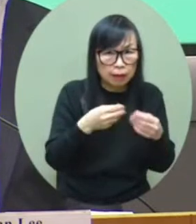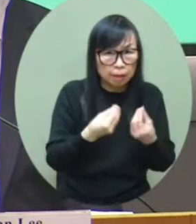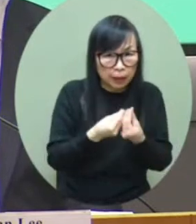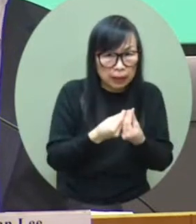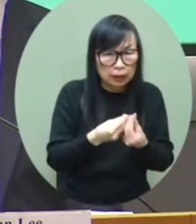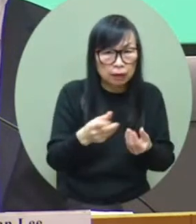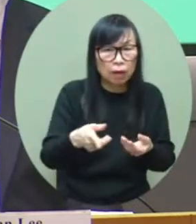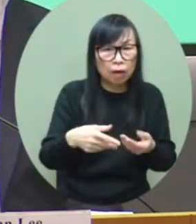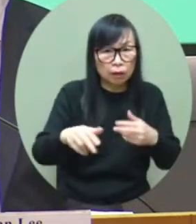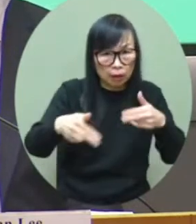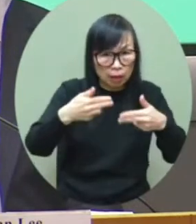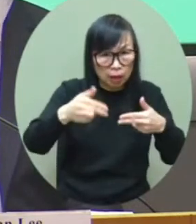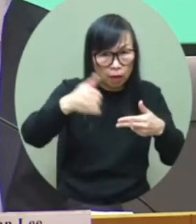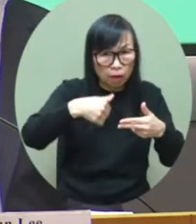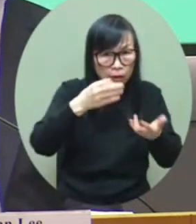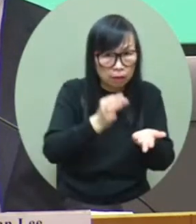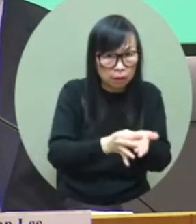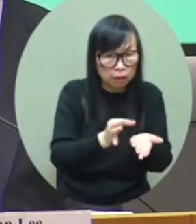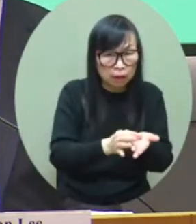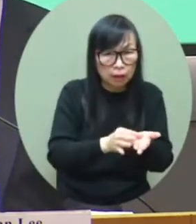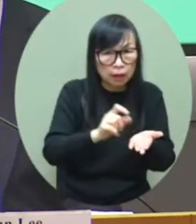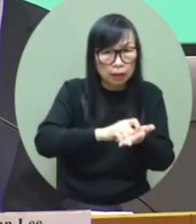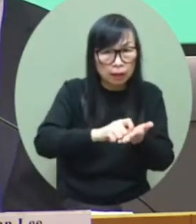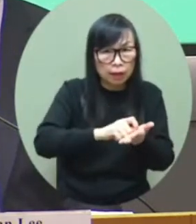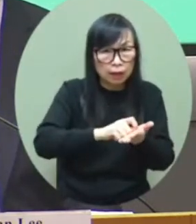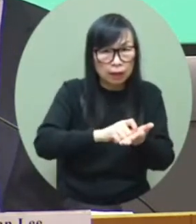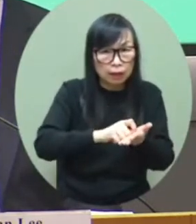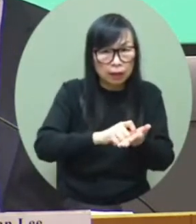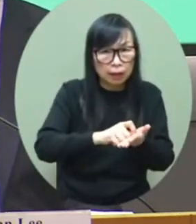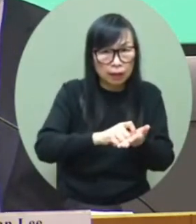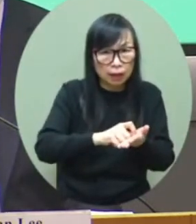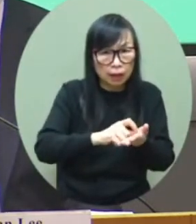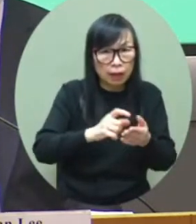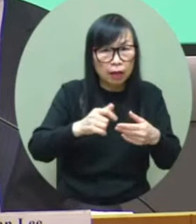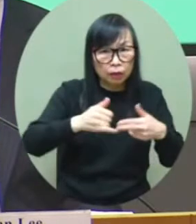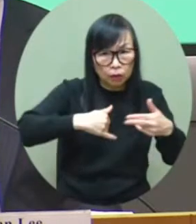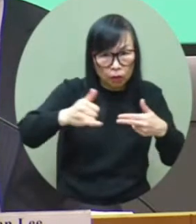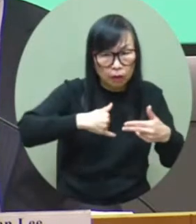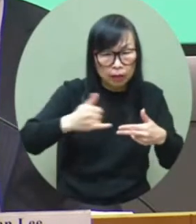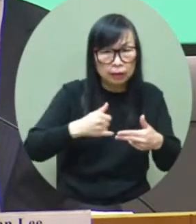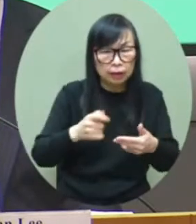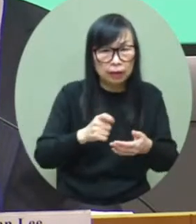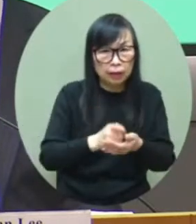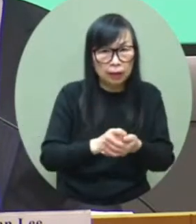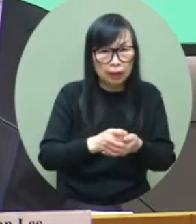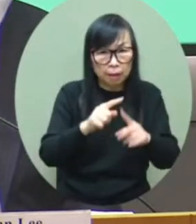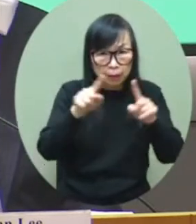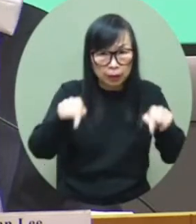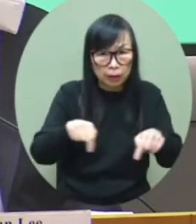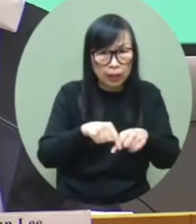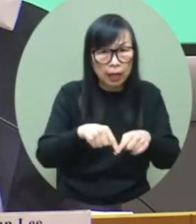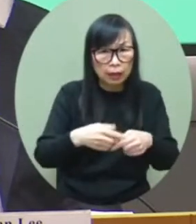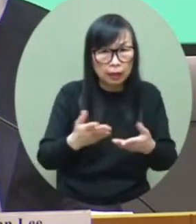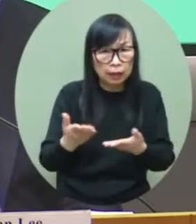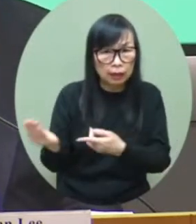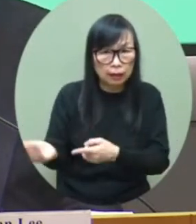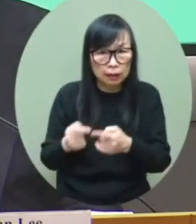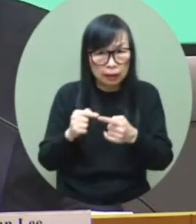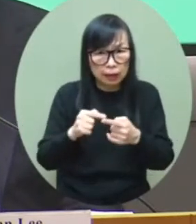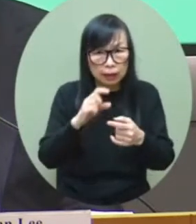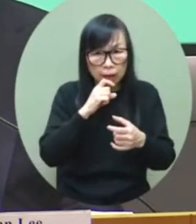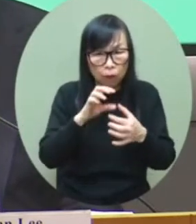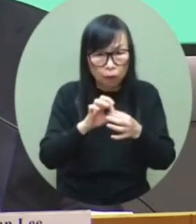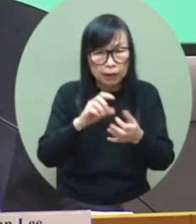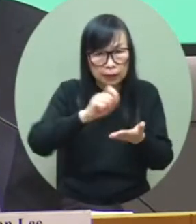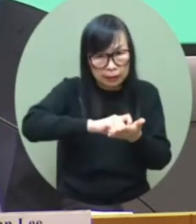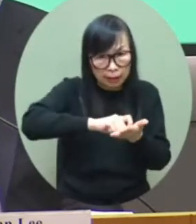if you only do the scan the code and so on at the BCP, it may lead to congestion. So